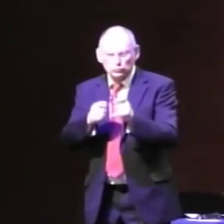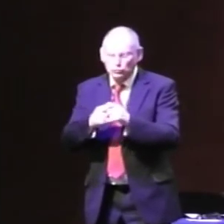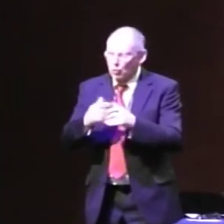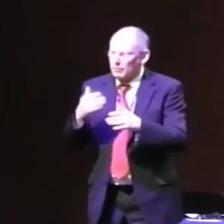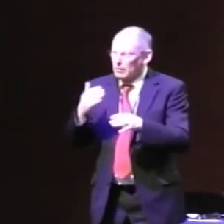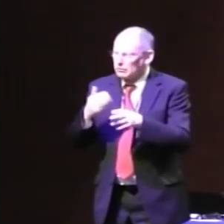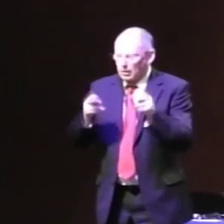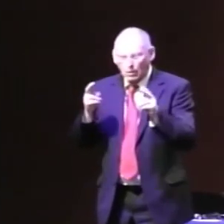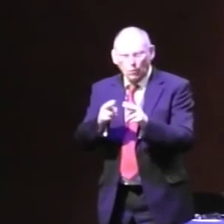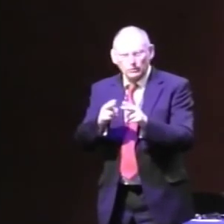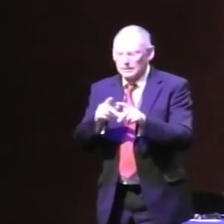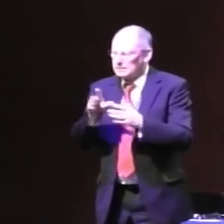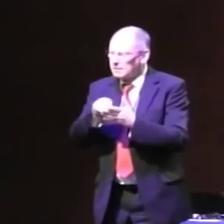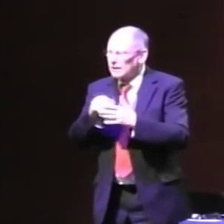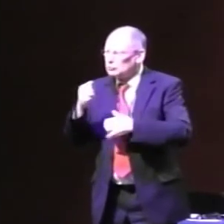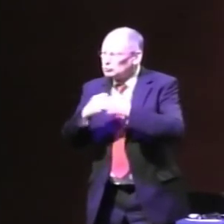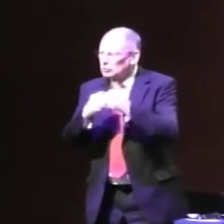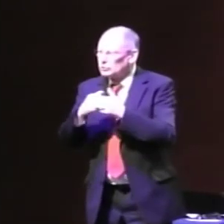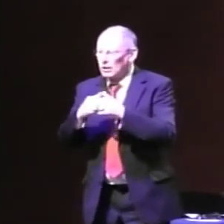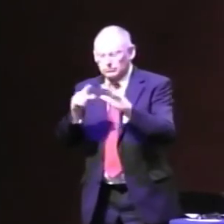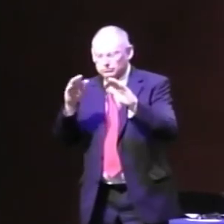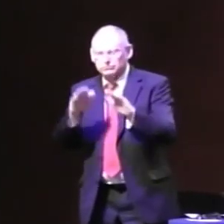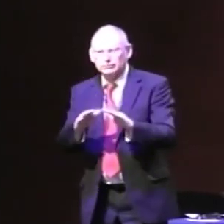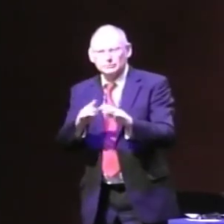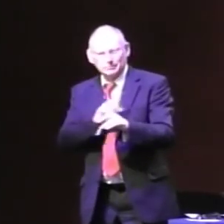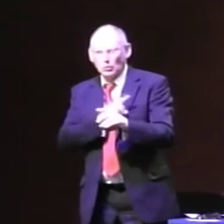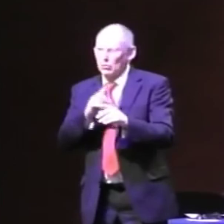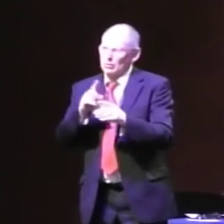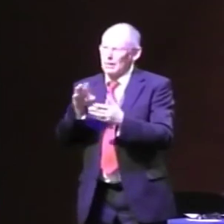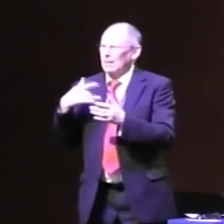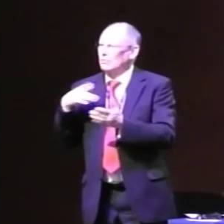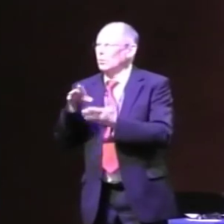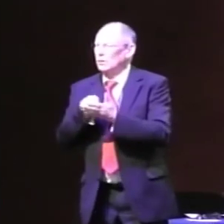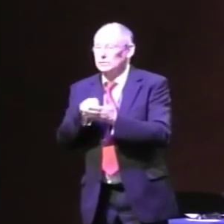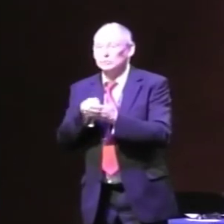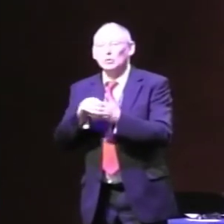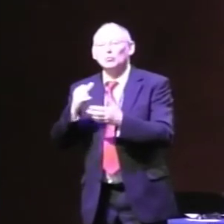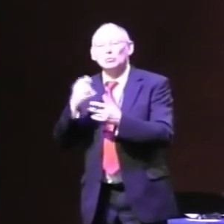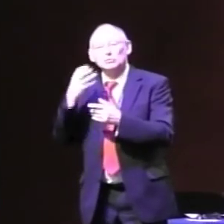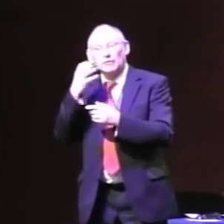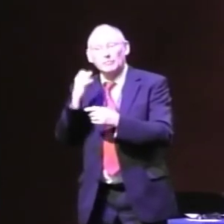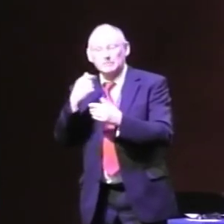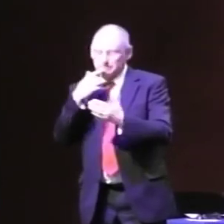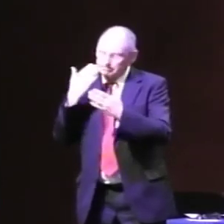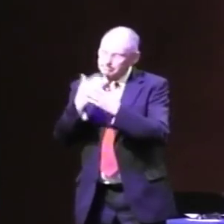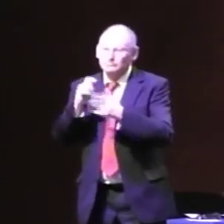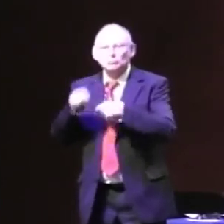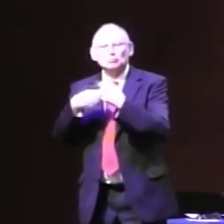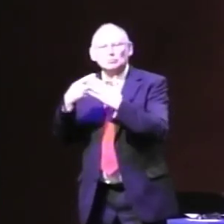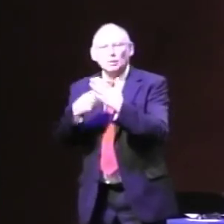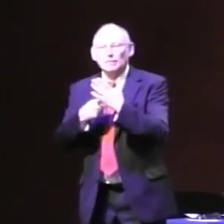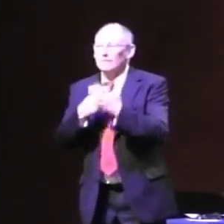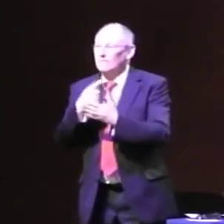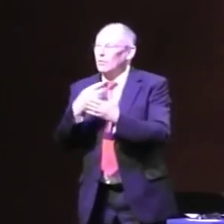anticipated changes in pay structure thanks to the Tory living wage. We demand that the Scottish Government change its policy on restricting funding for local